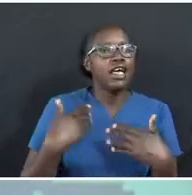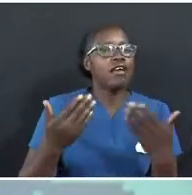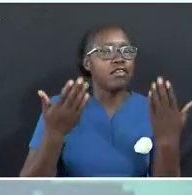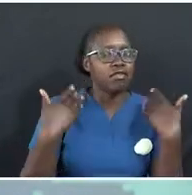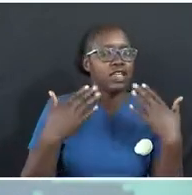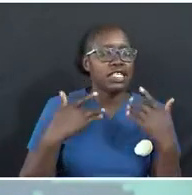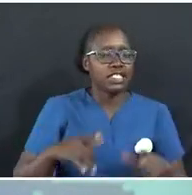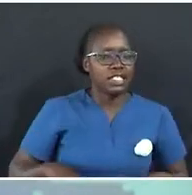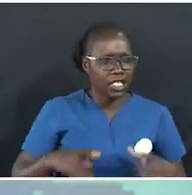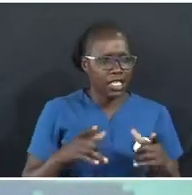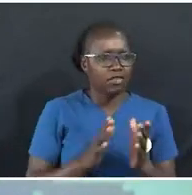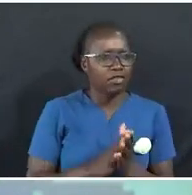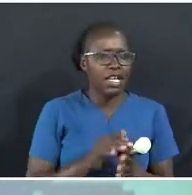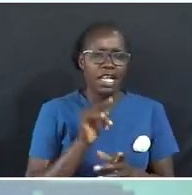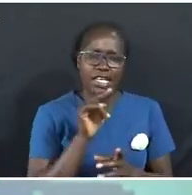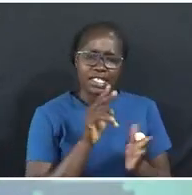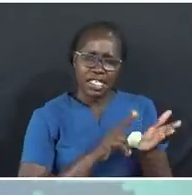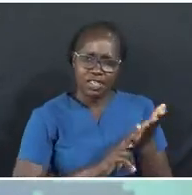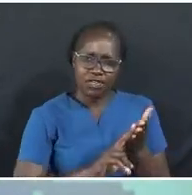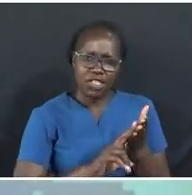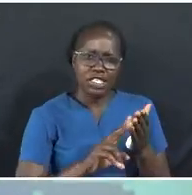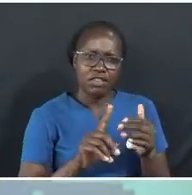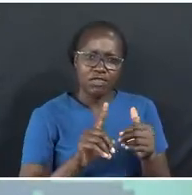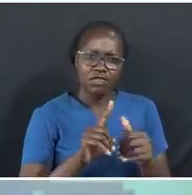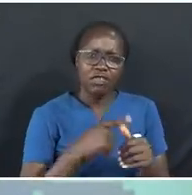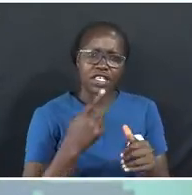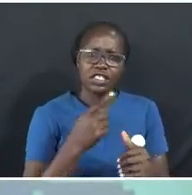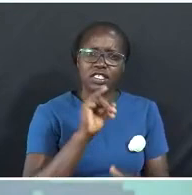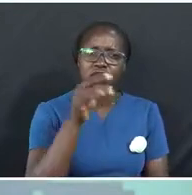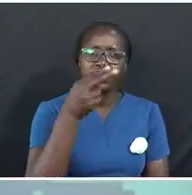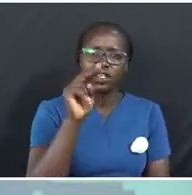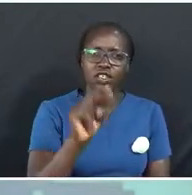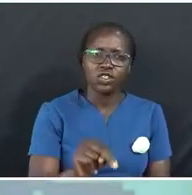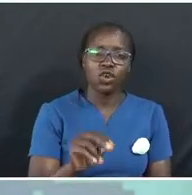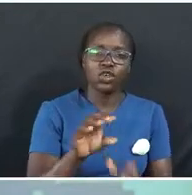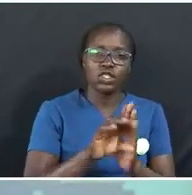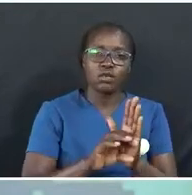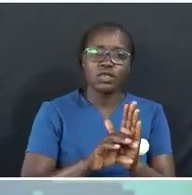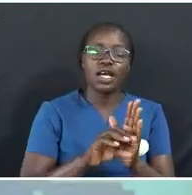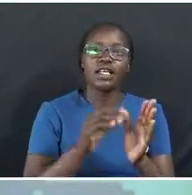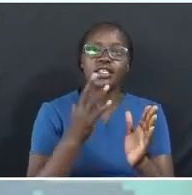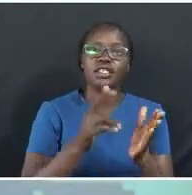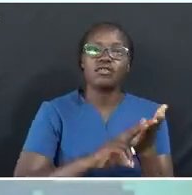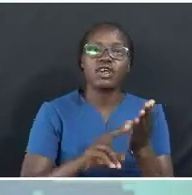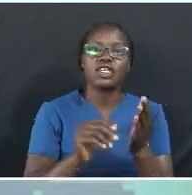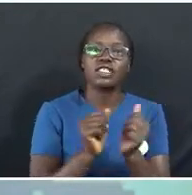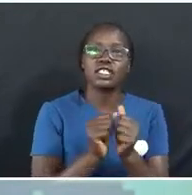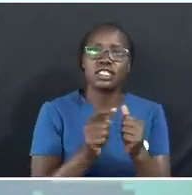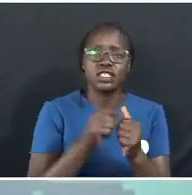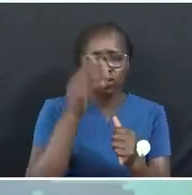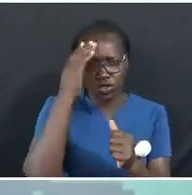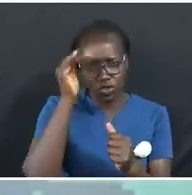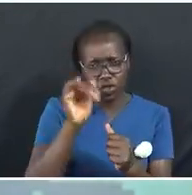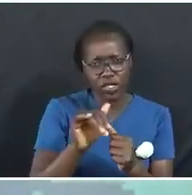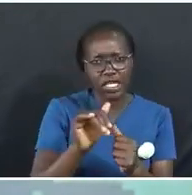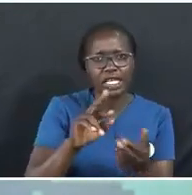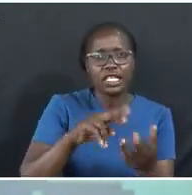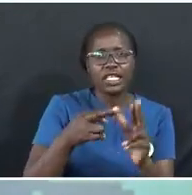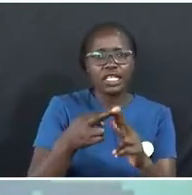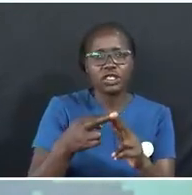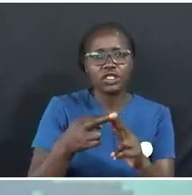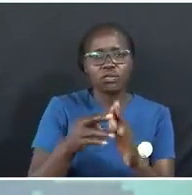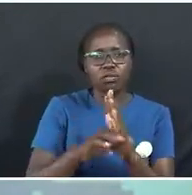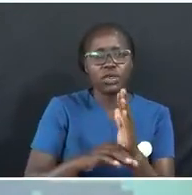so loved the world. That is 1 John chapter 3, verse 16. Do you know that is a relationship